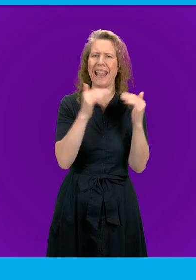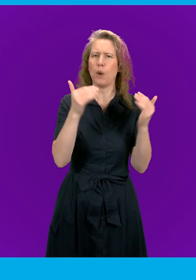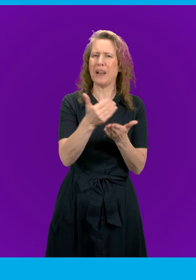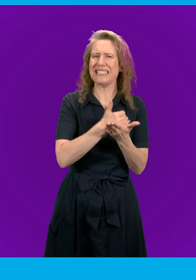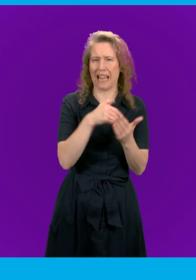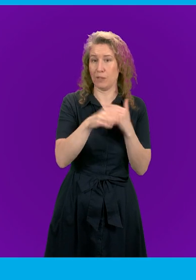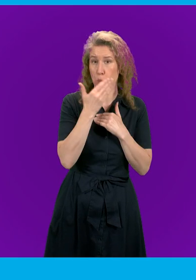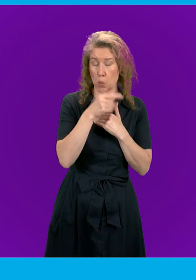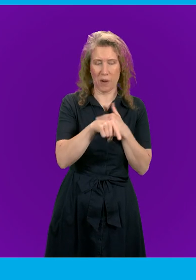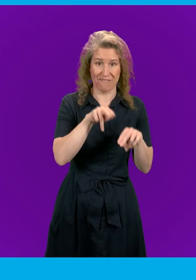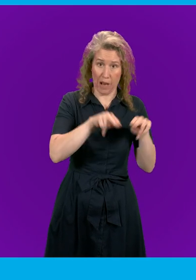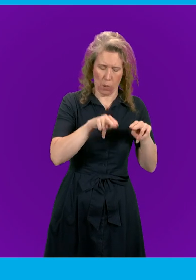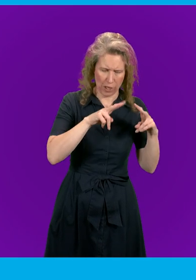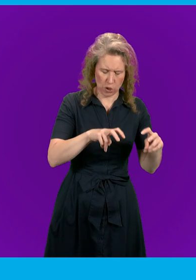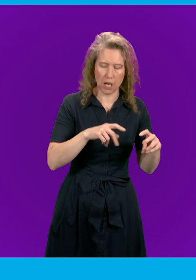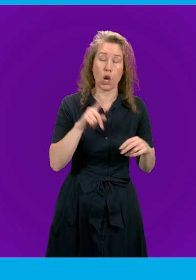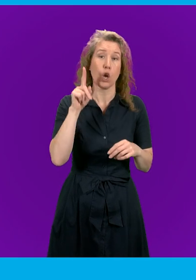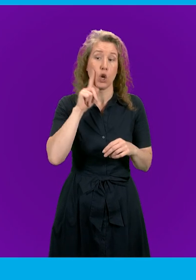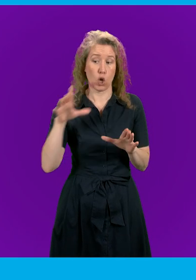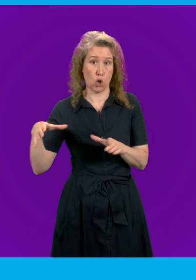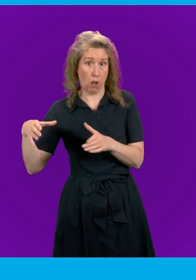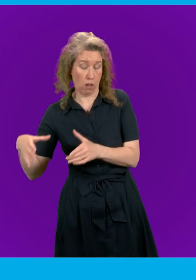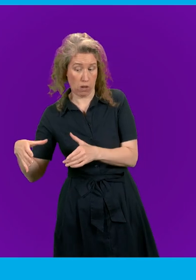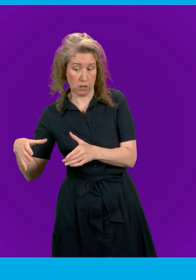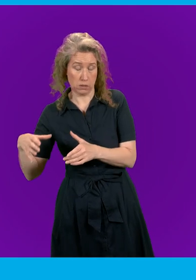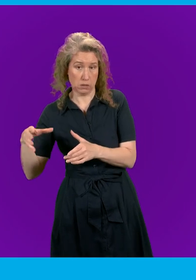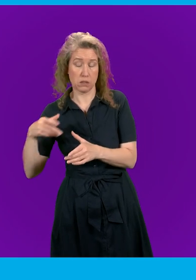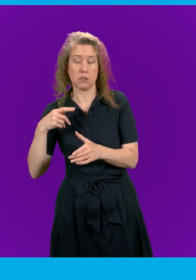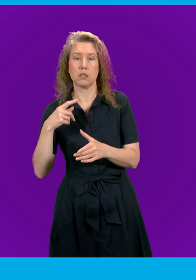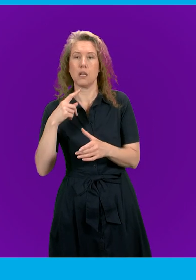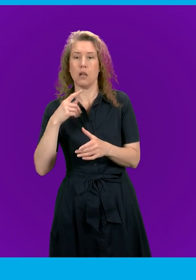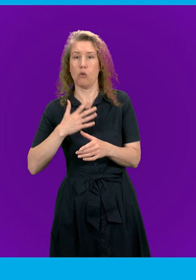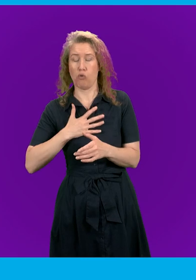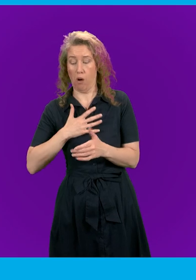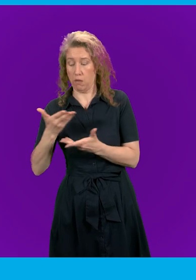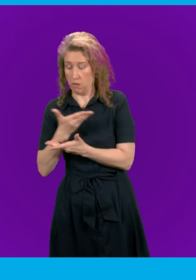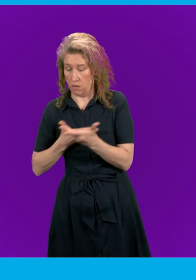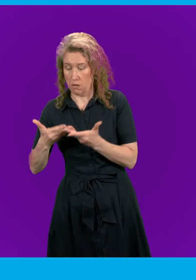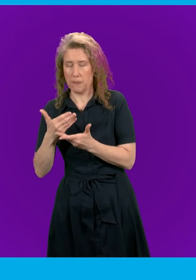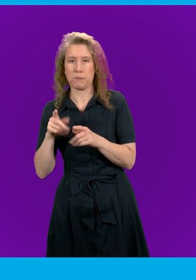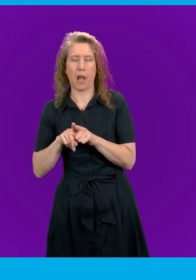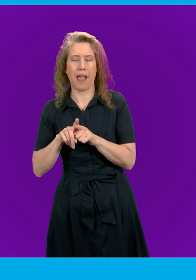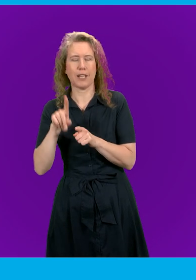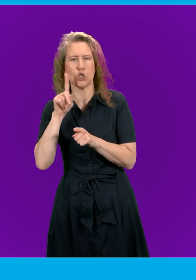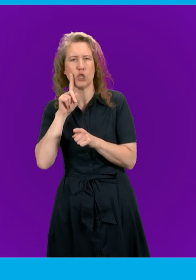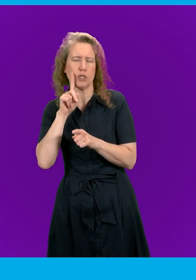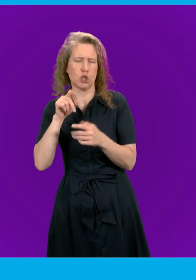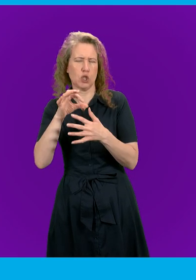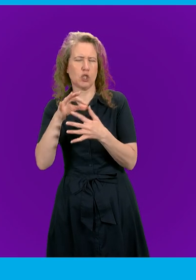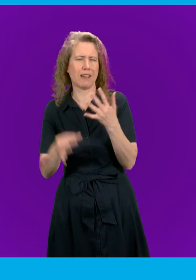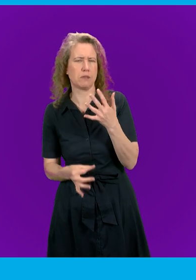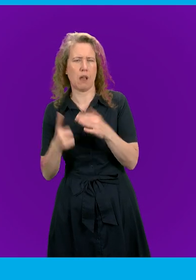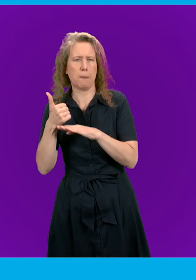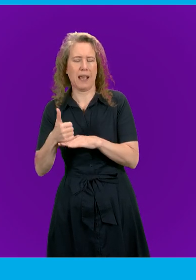that girls are less likely to say that they feel safe talking about issues like gender-based violence at school than